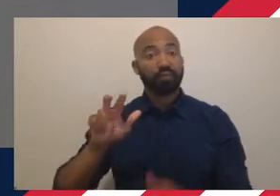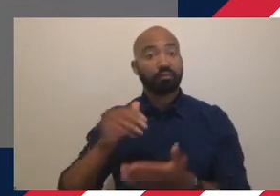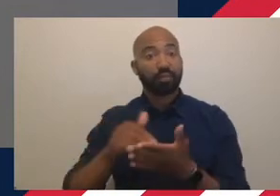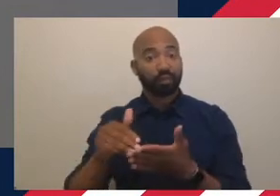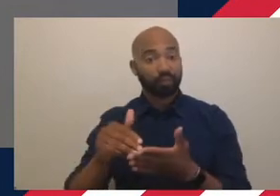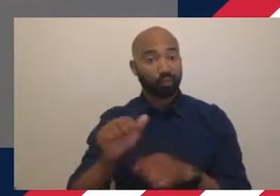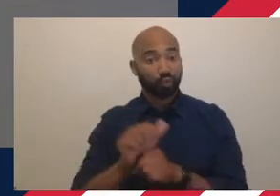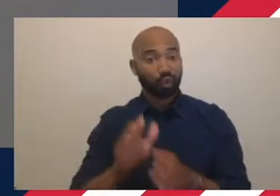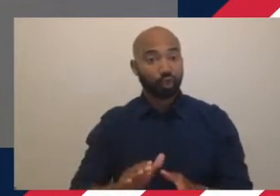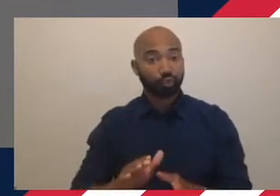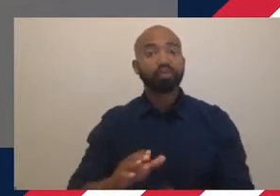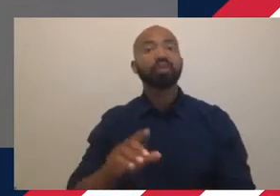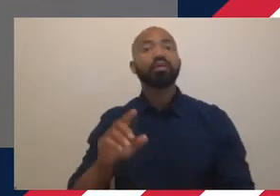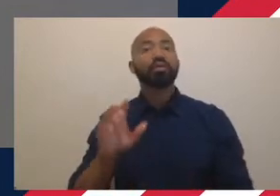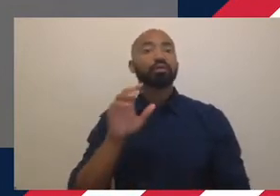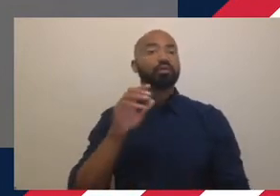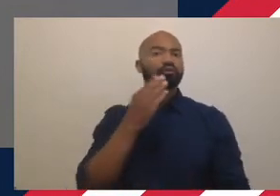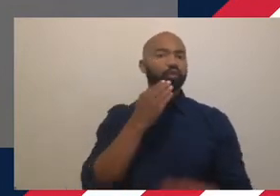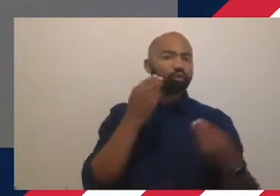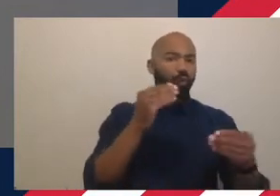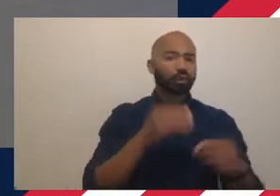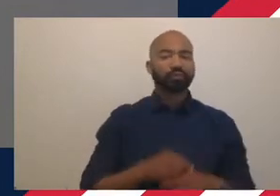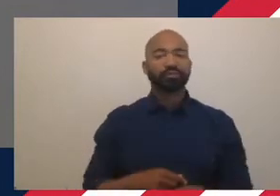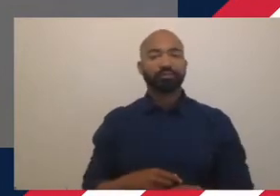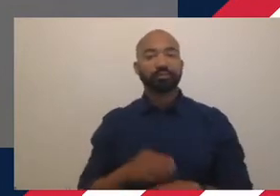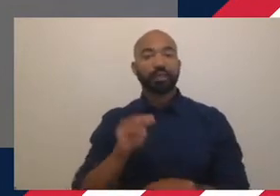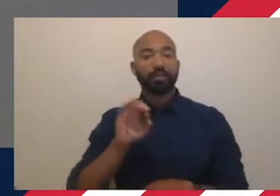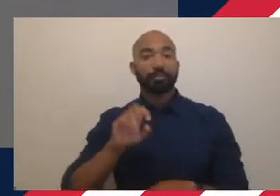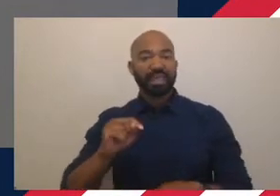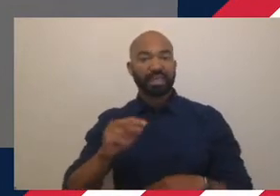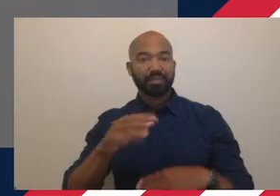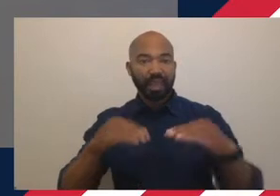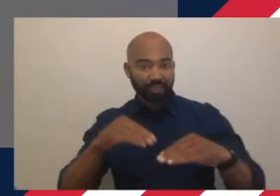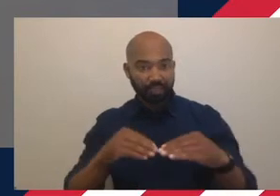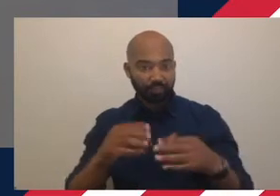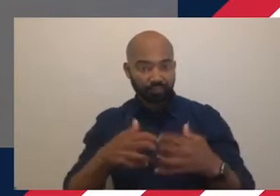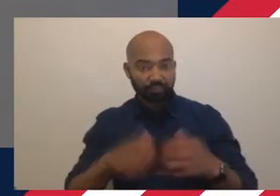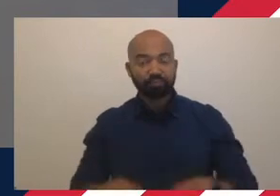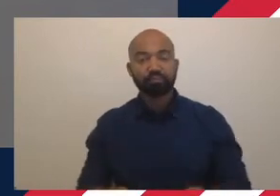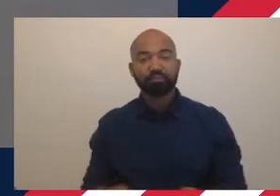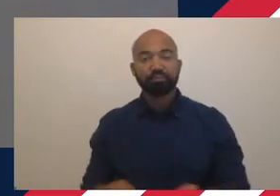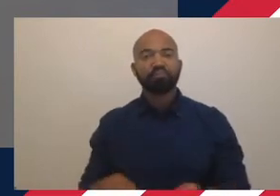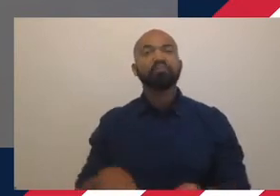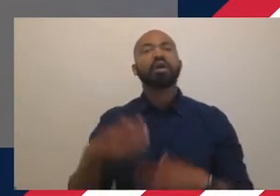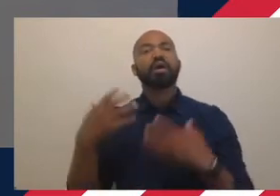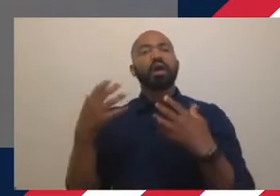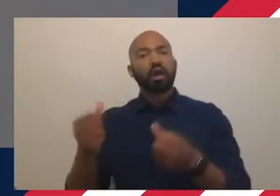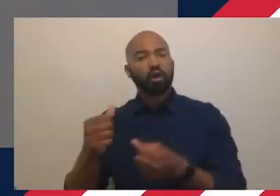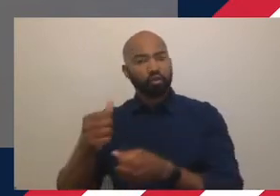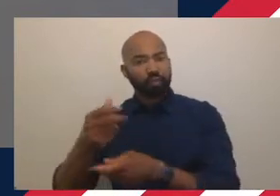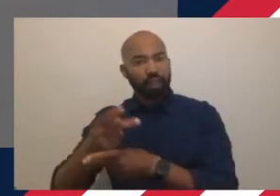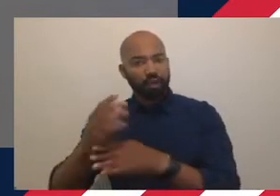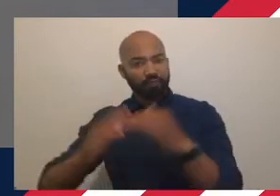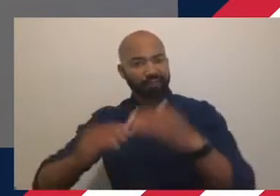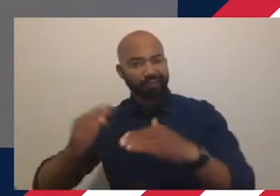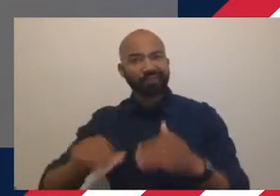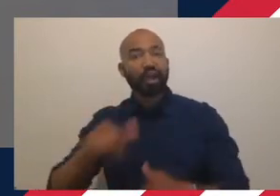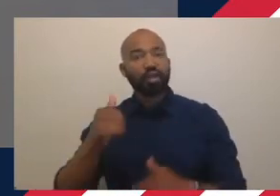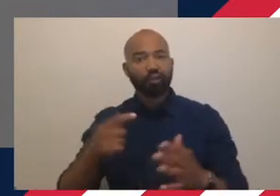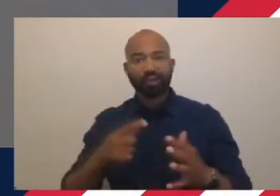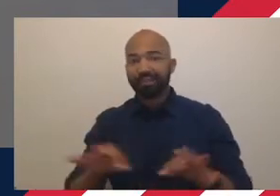stores, meatpacking plants, healthcare facilities, and many other essential businesses. Here in